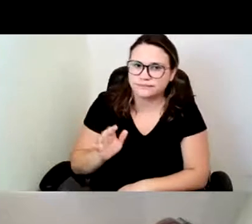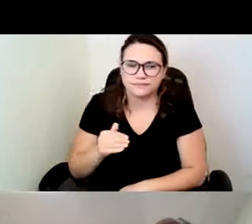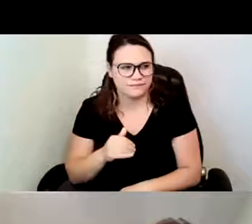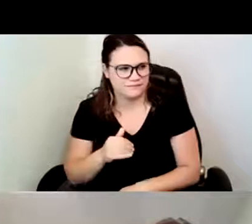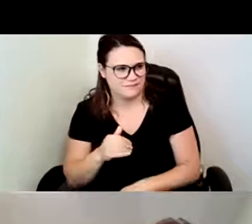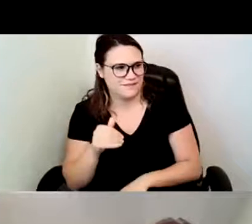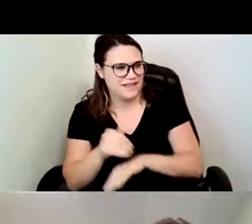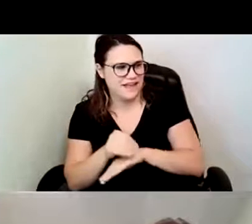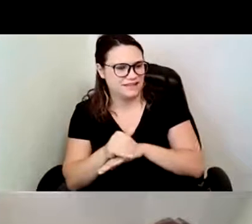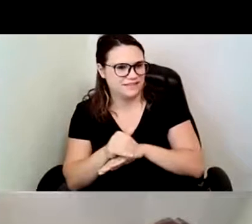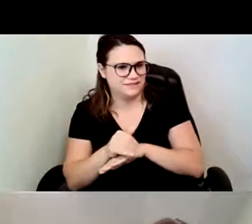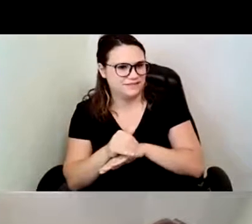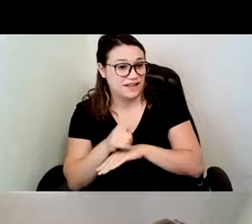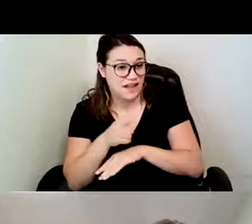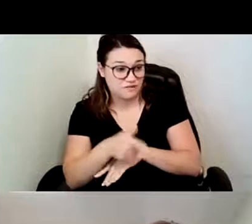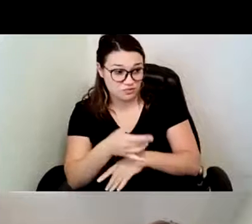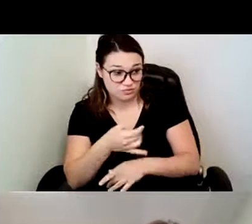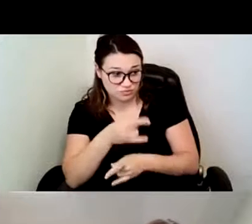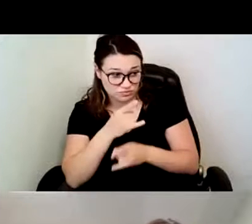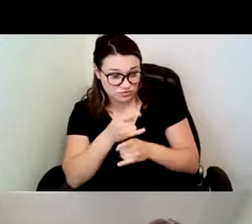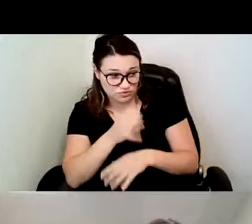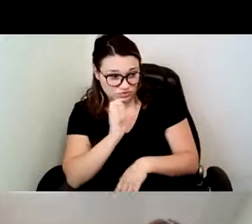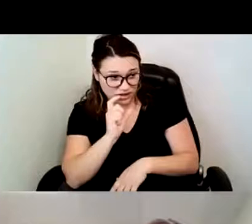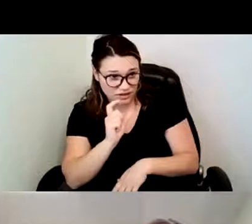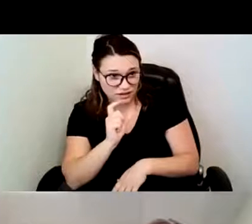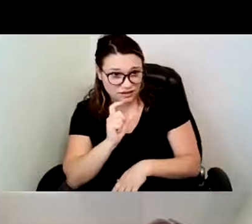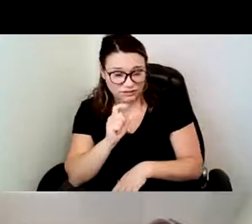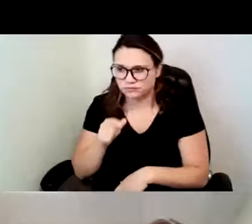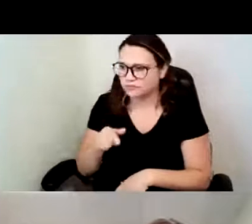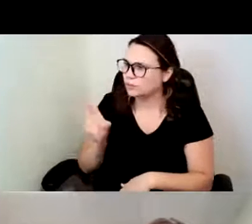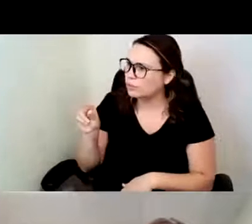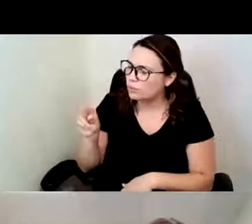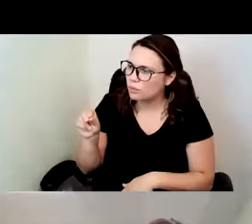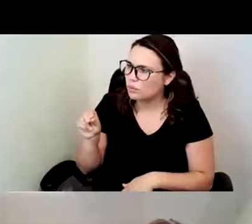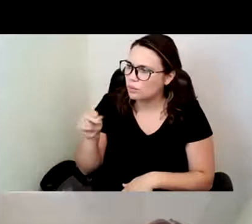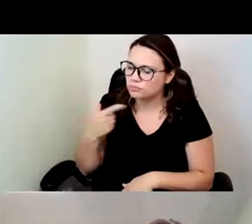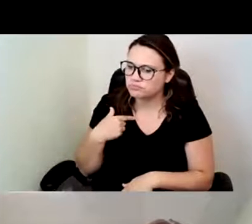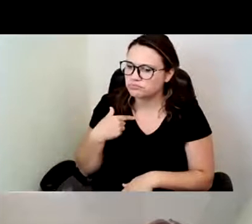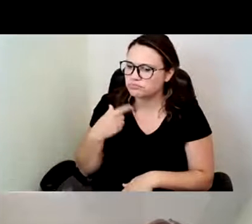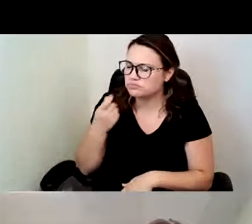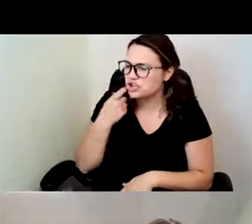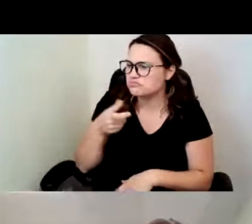Mrs. Alton, have you been drinking again? No, I've just been having my sherry.